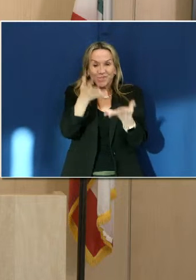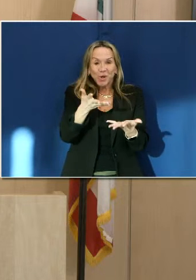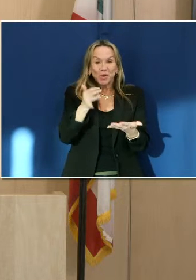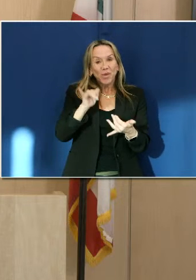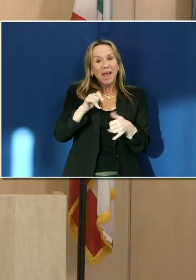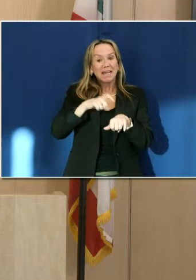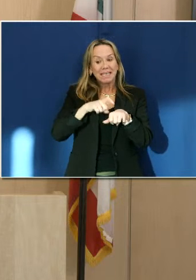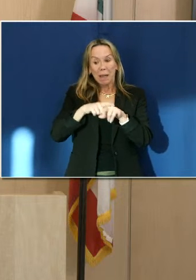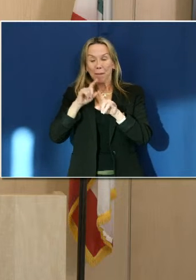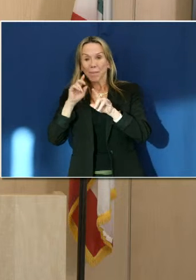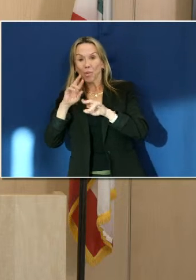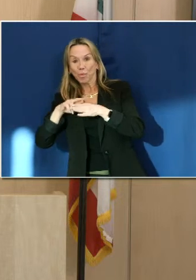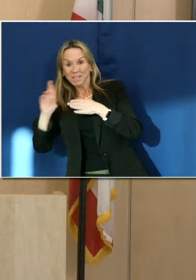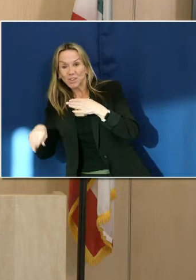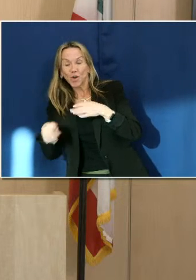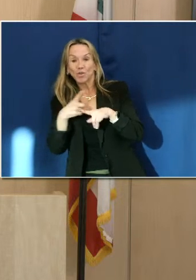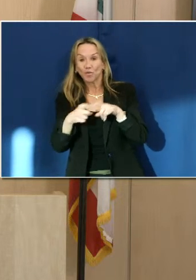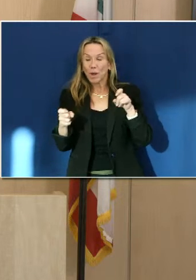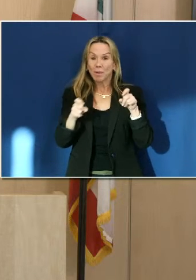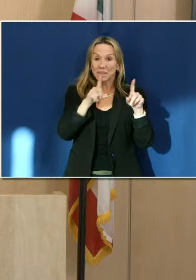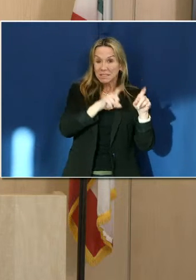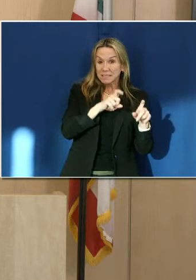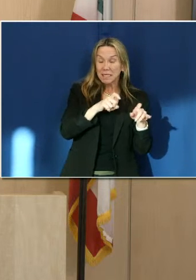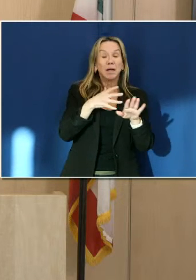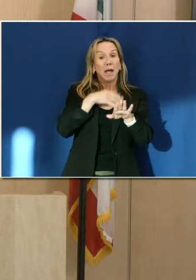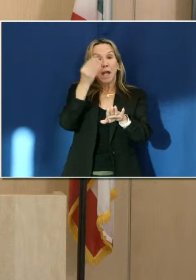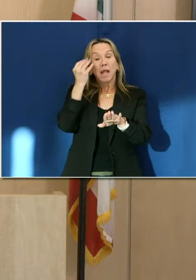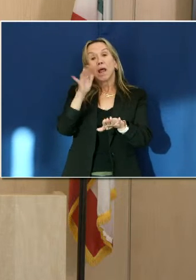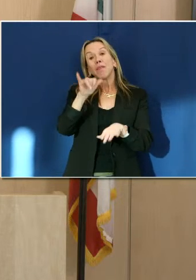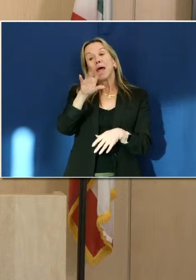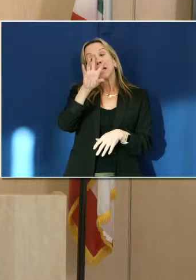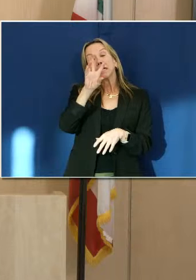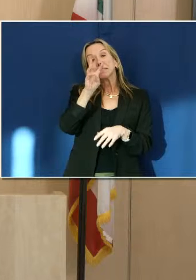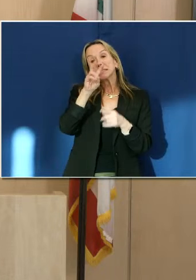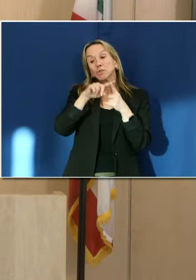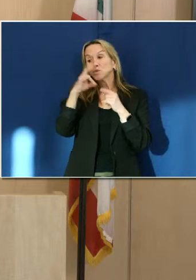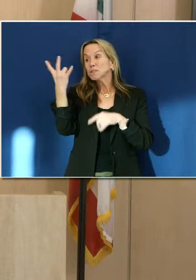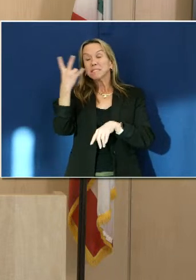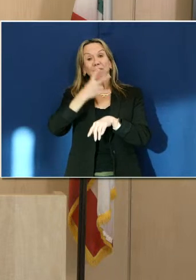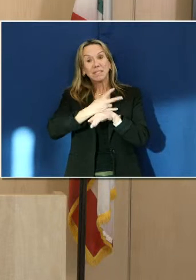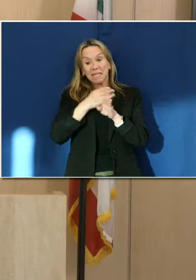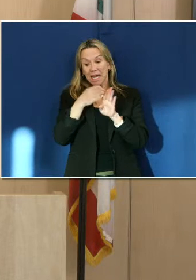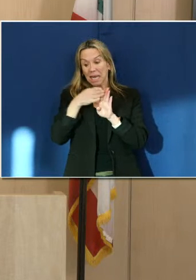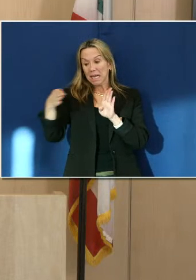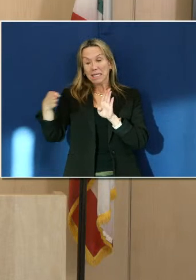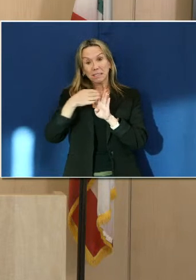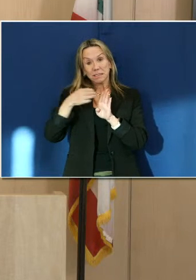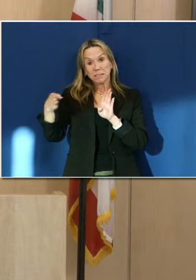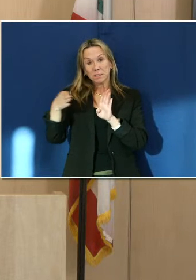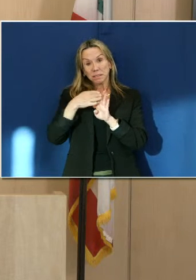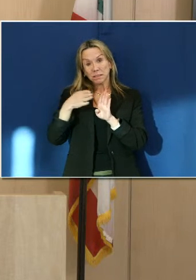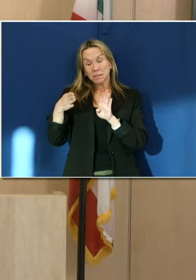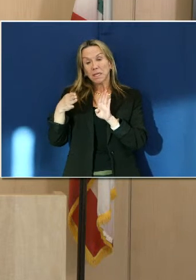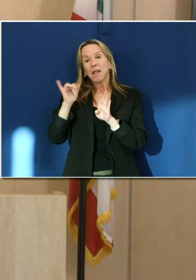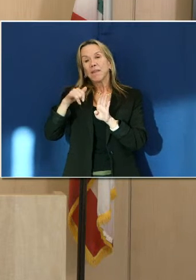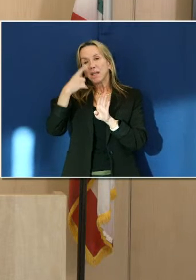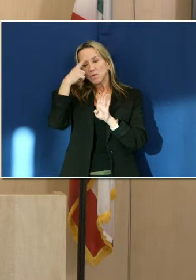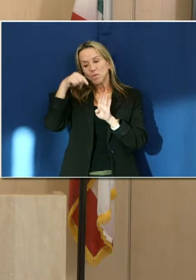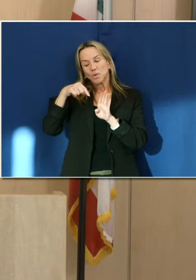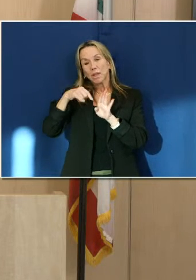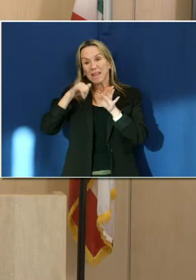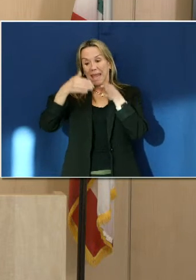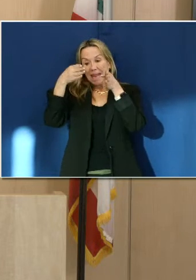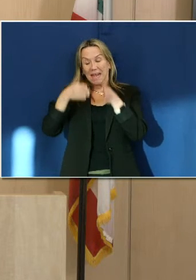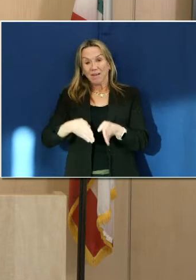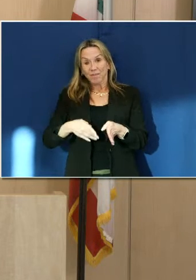greatest part of that 6 to 7 day period is the individual getting tested. Previously,